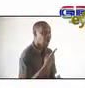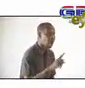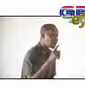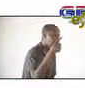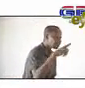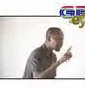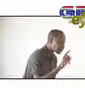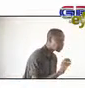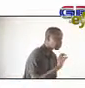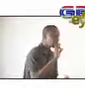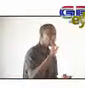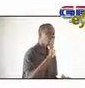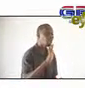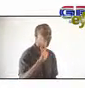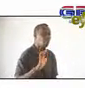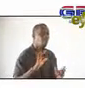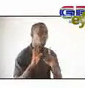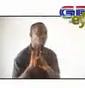capitalized.